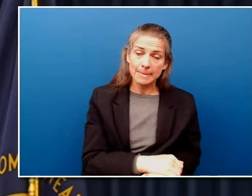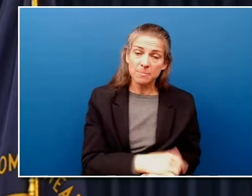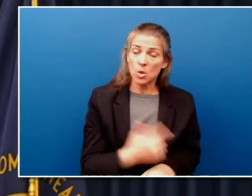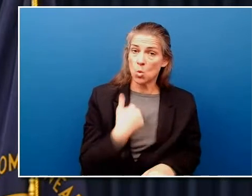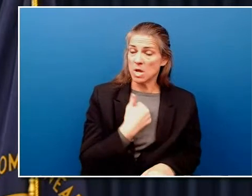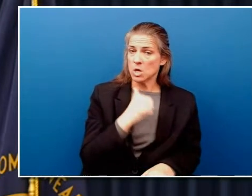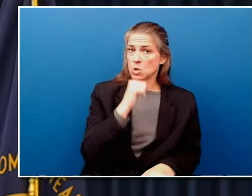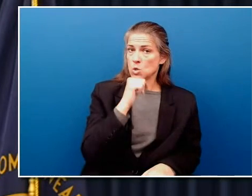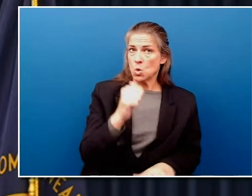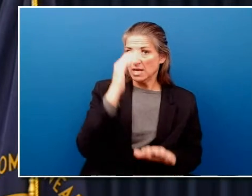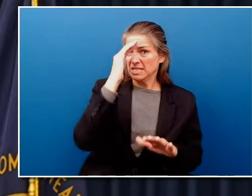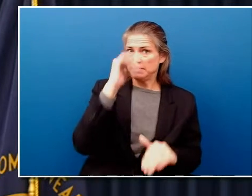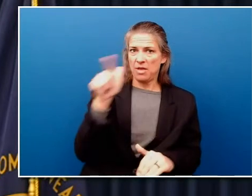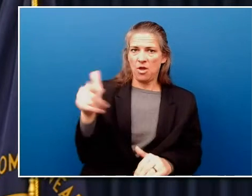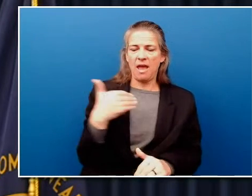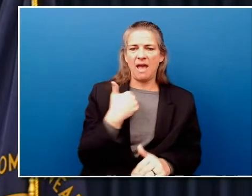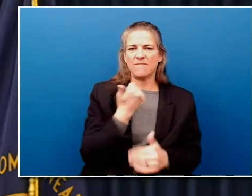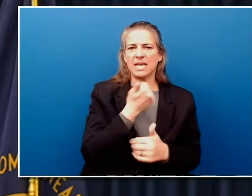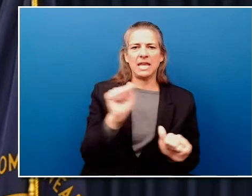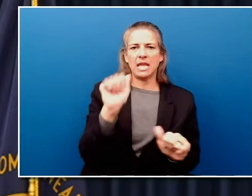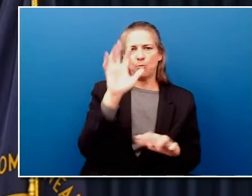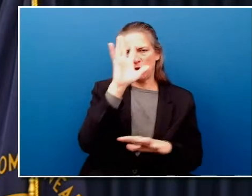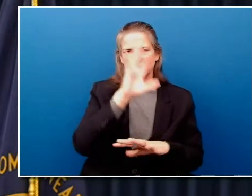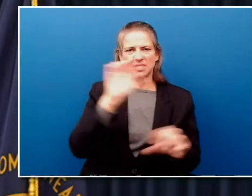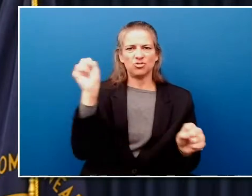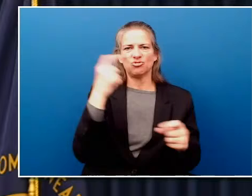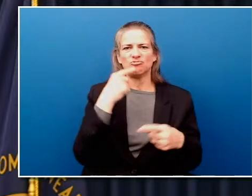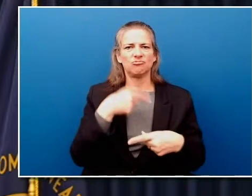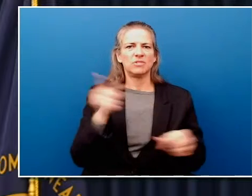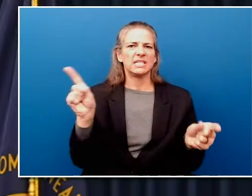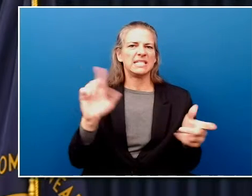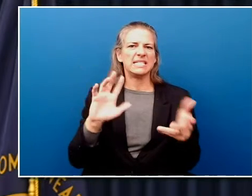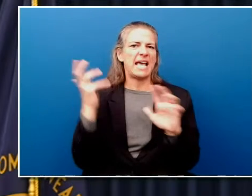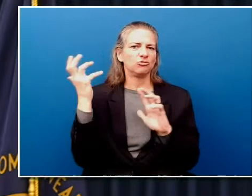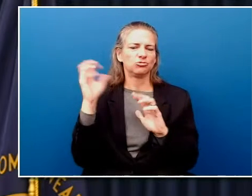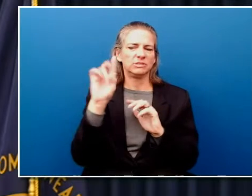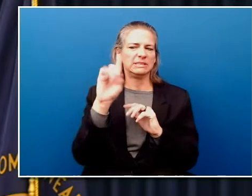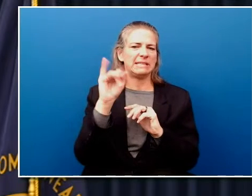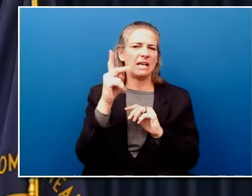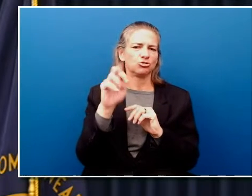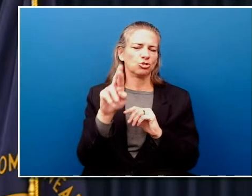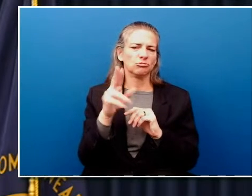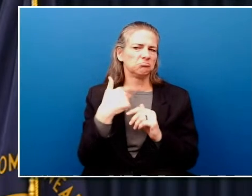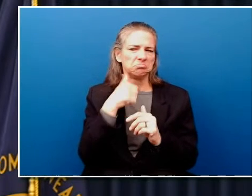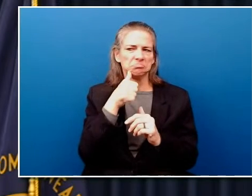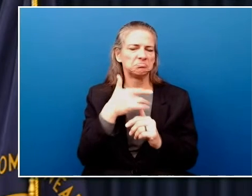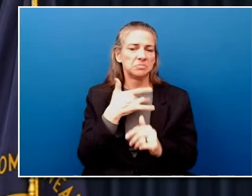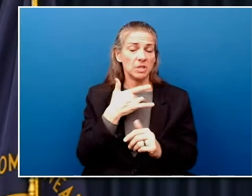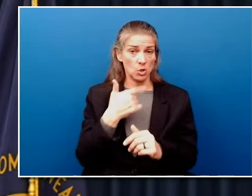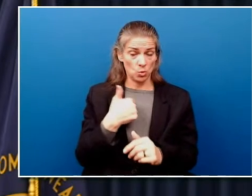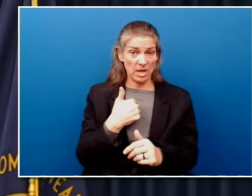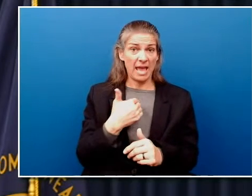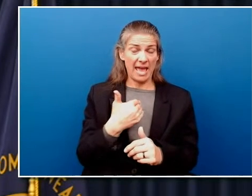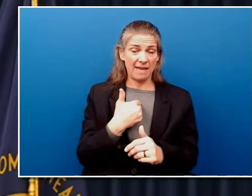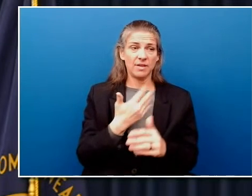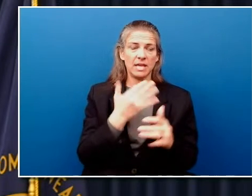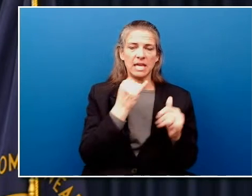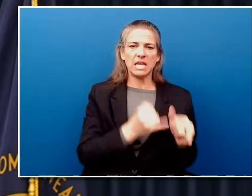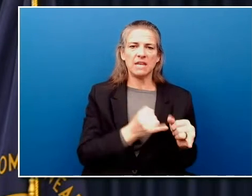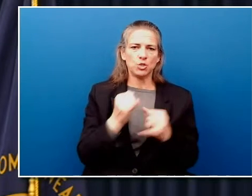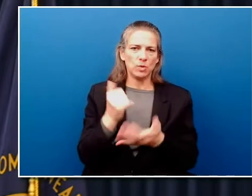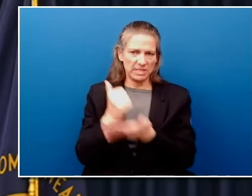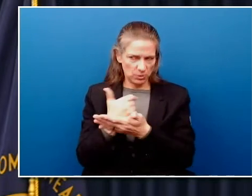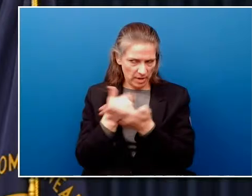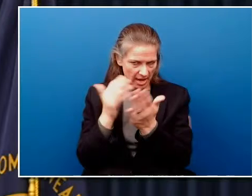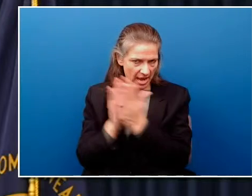expect there to be a presidential disaster declaration there. We have asked for individual assistance. We've asked for